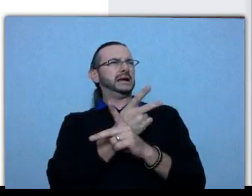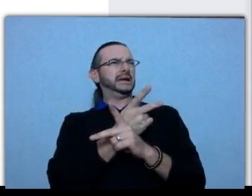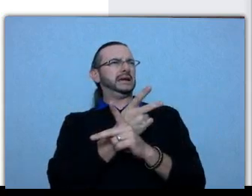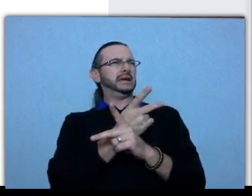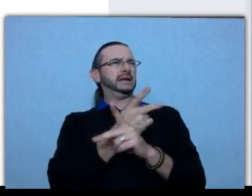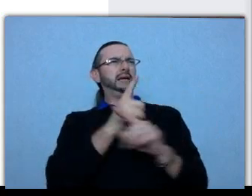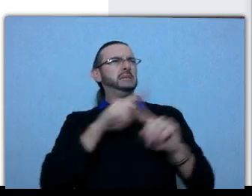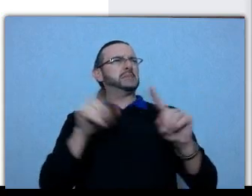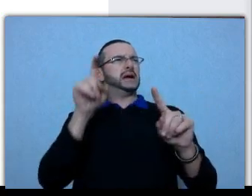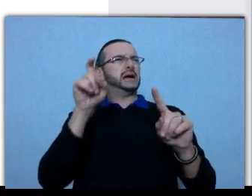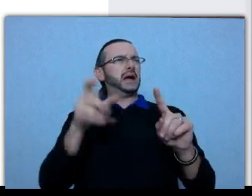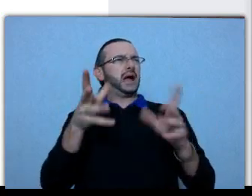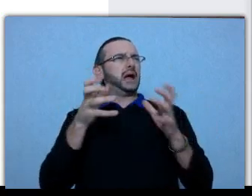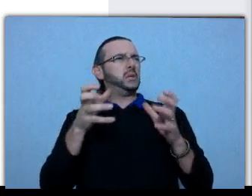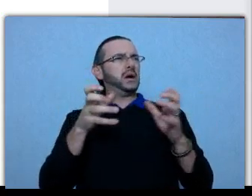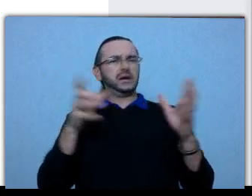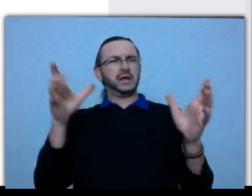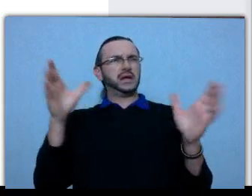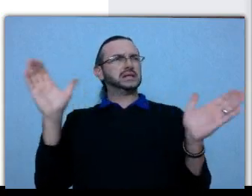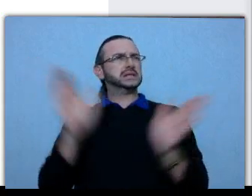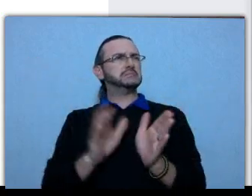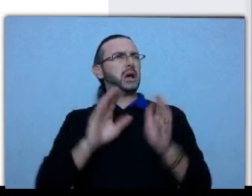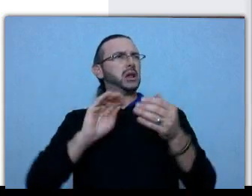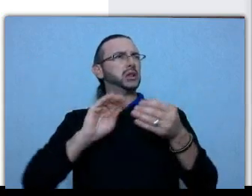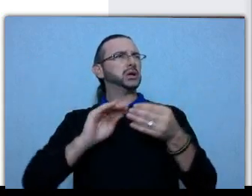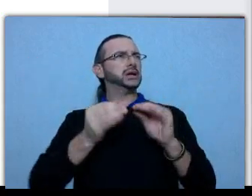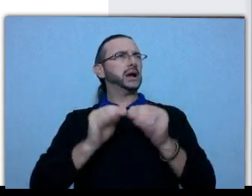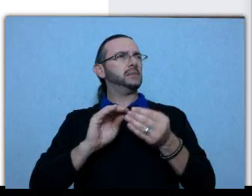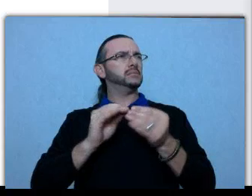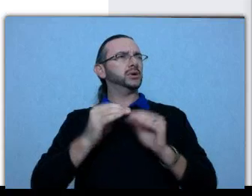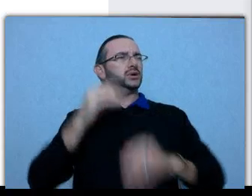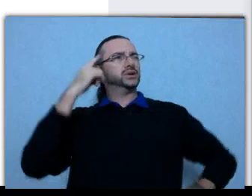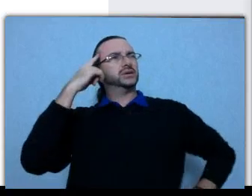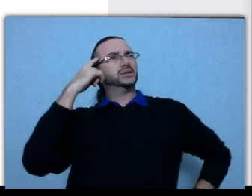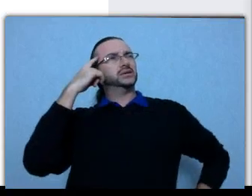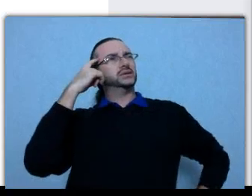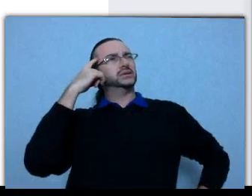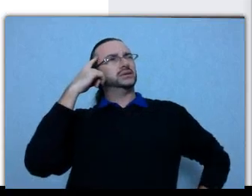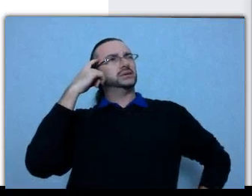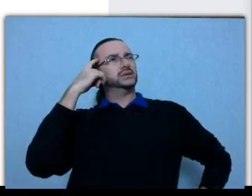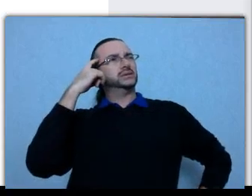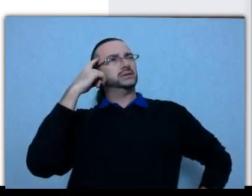I want a smaller fraction. So what can I multiply in order to get it smaller?